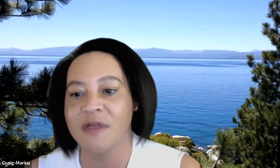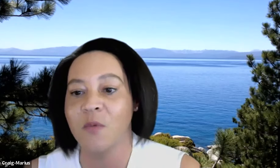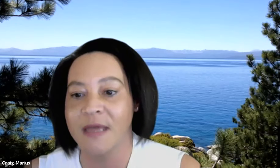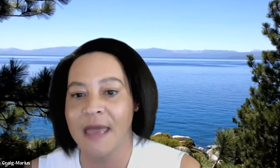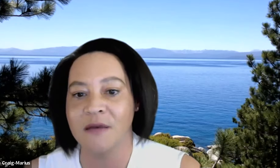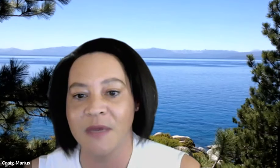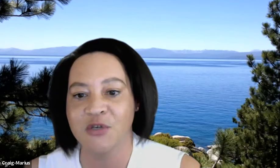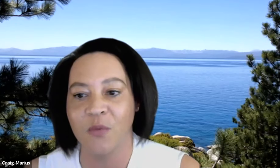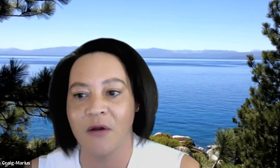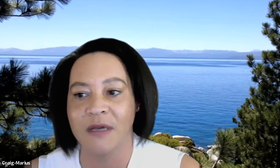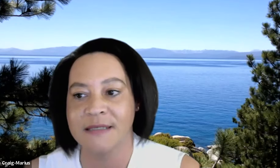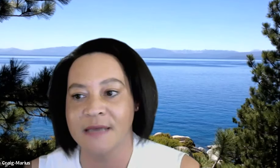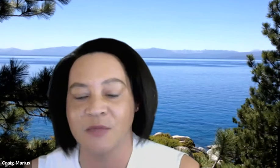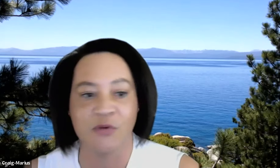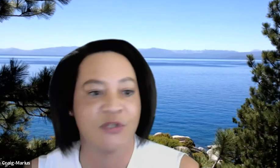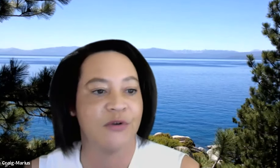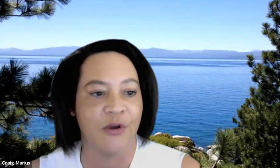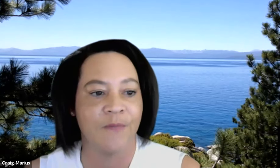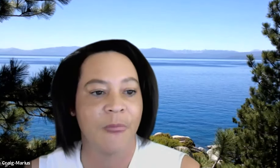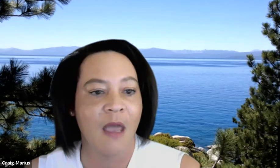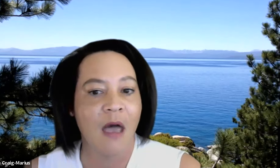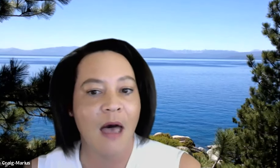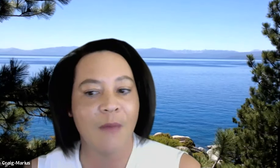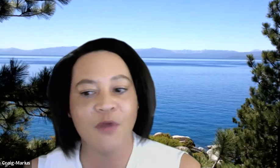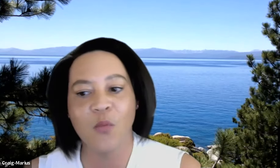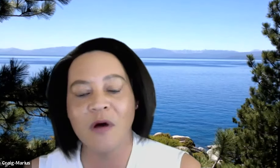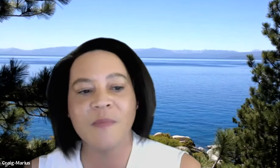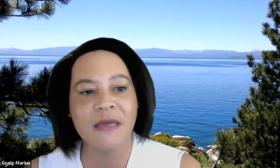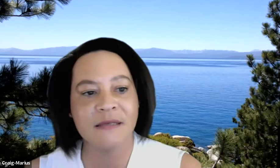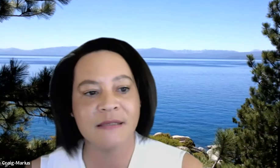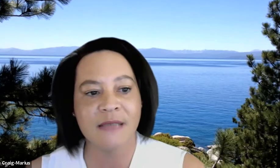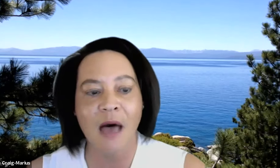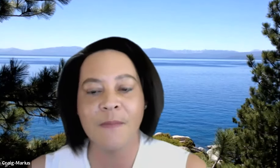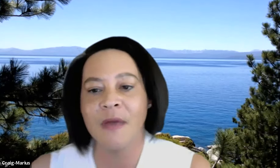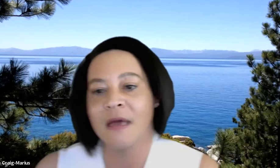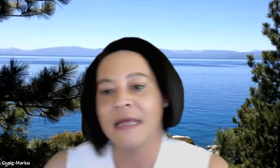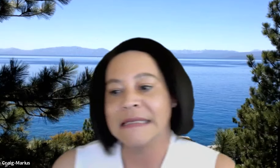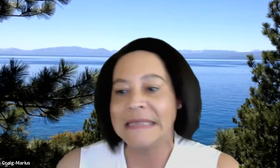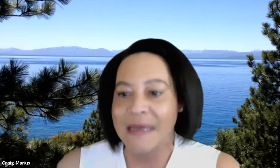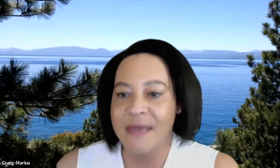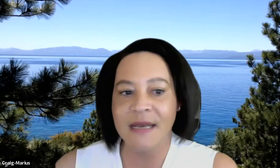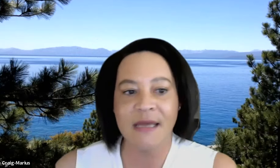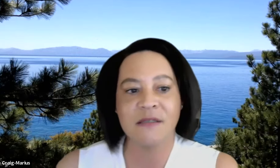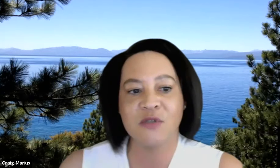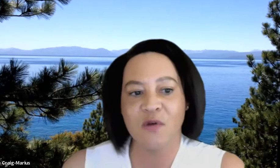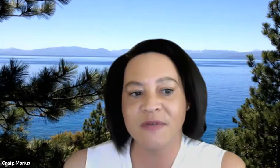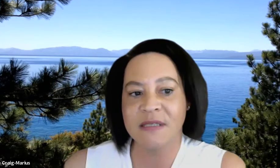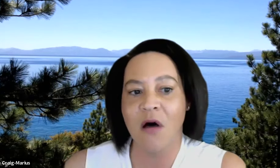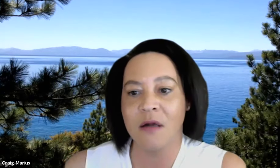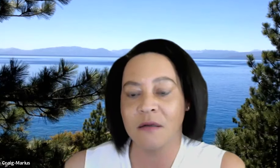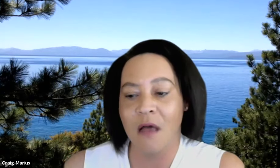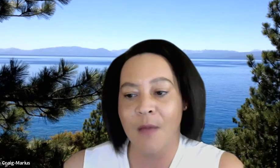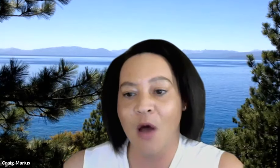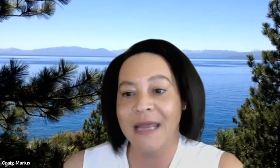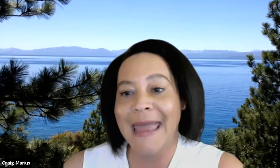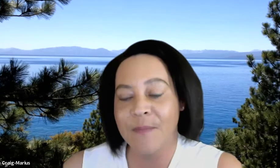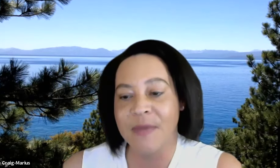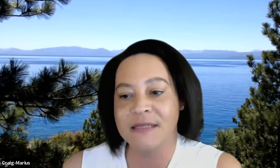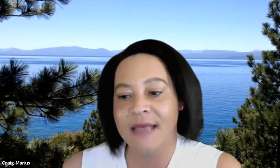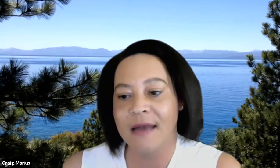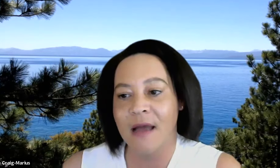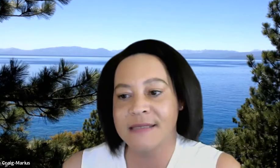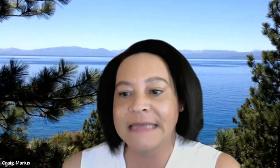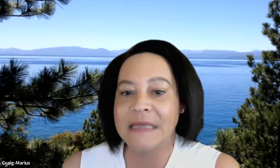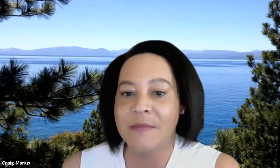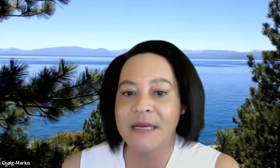doing everything we can to make sure we are accessible to you. There will be some limited service on